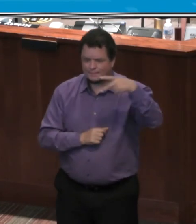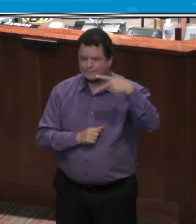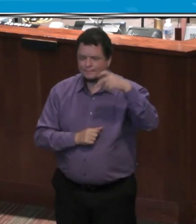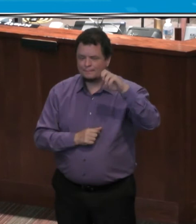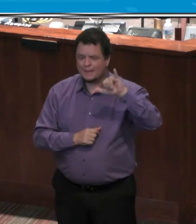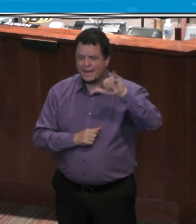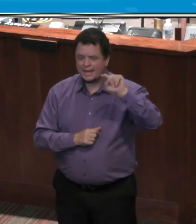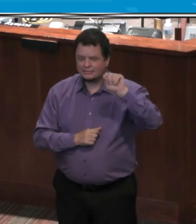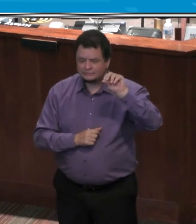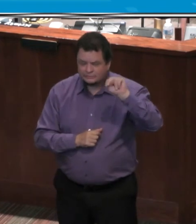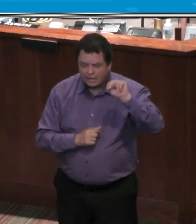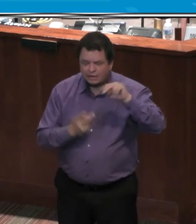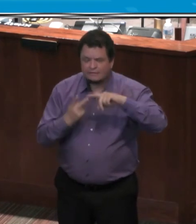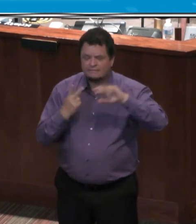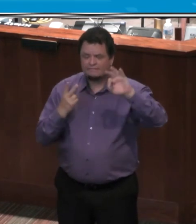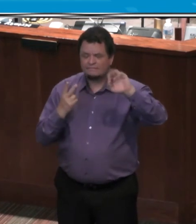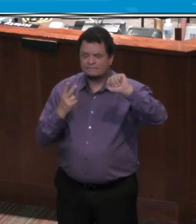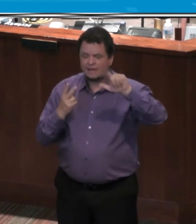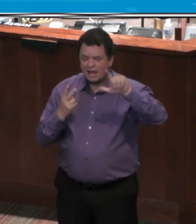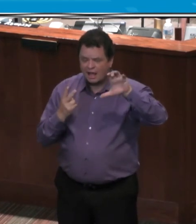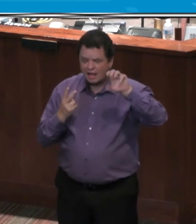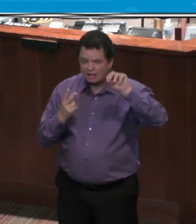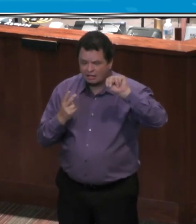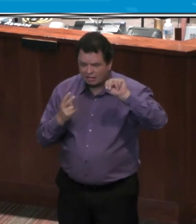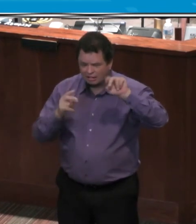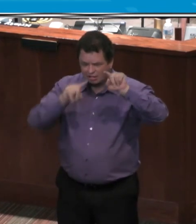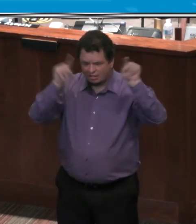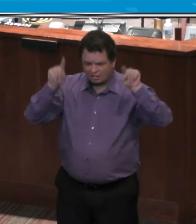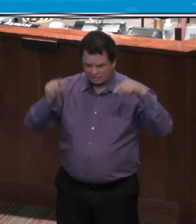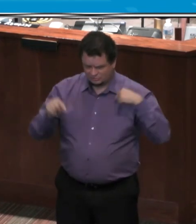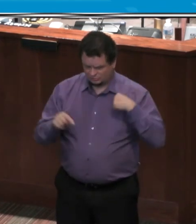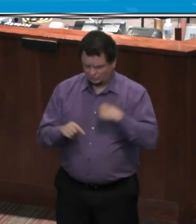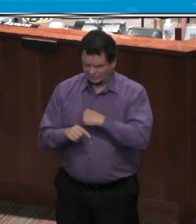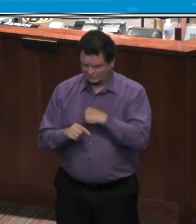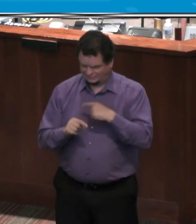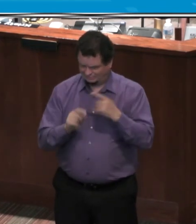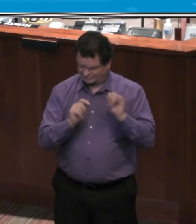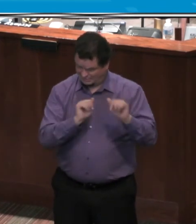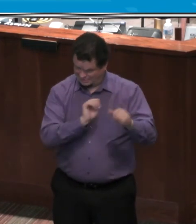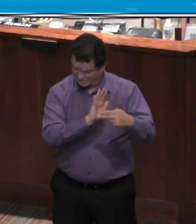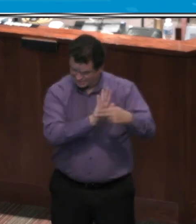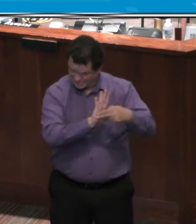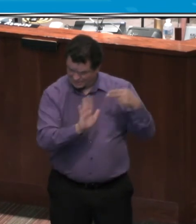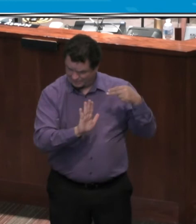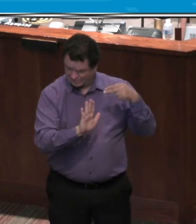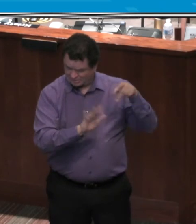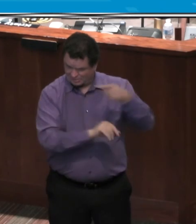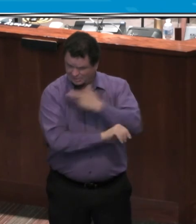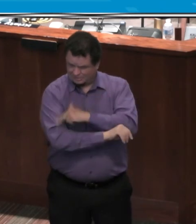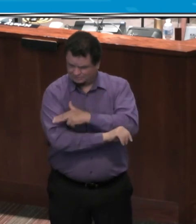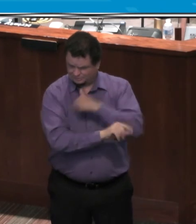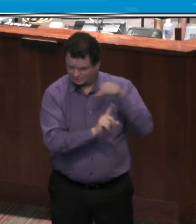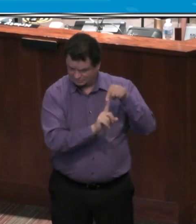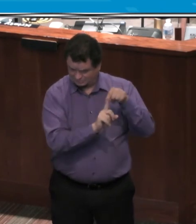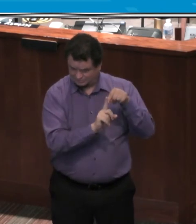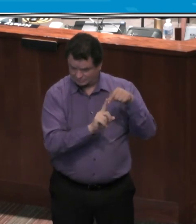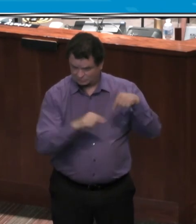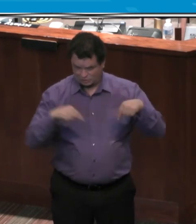county? Is there that kind of information? Because we're always wondering if it's like from here in Colorado Springs.